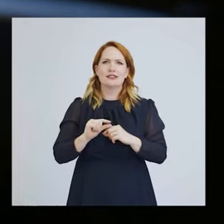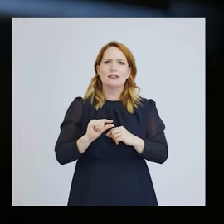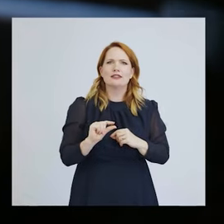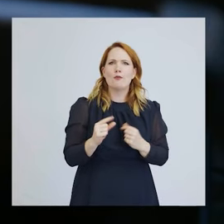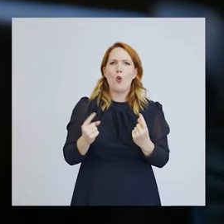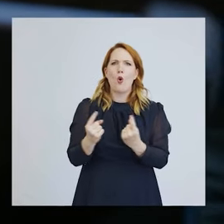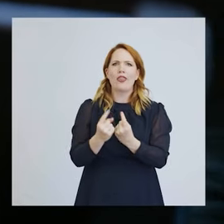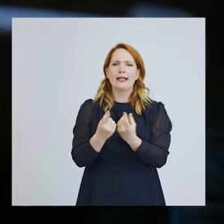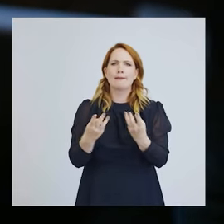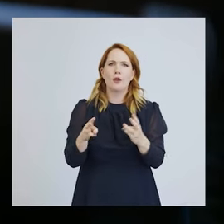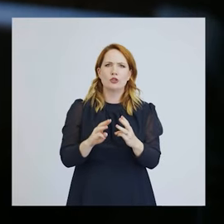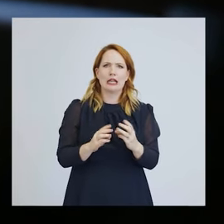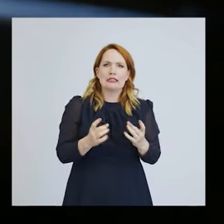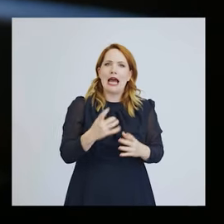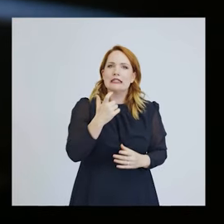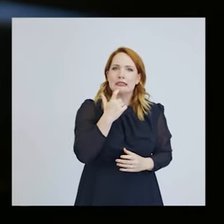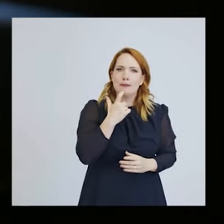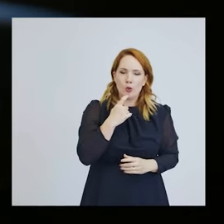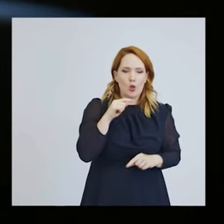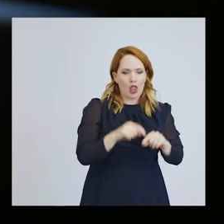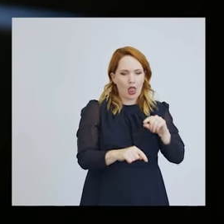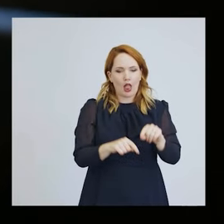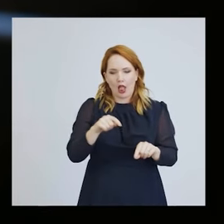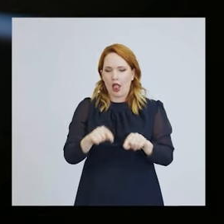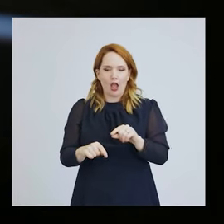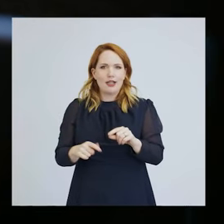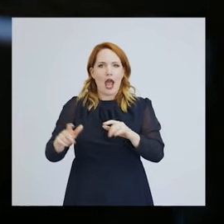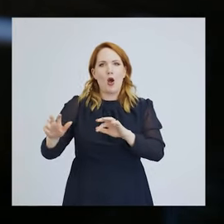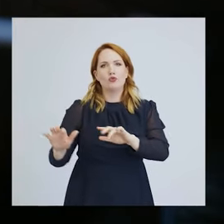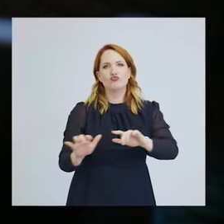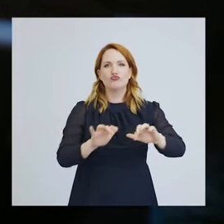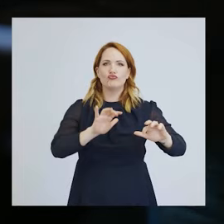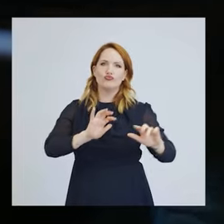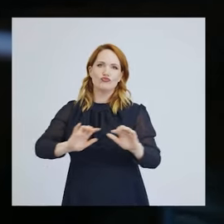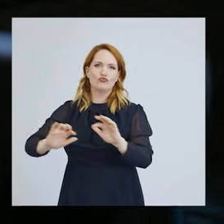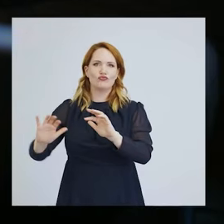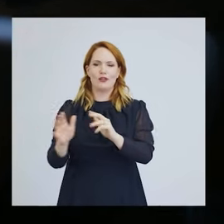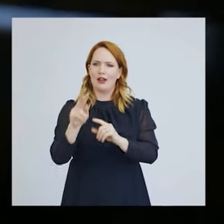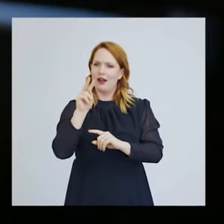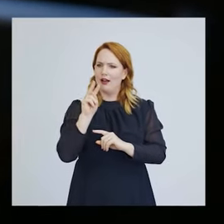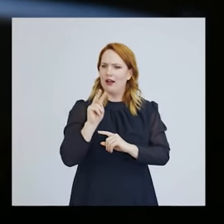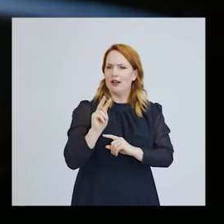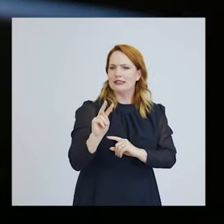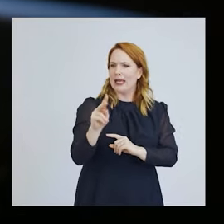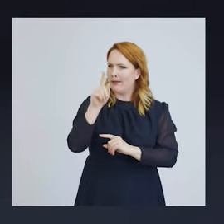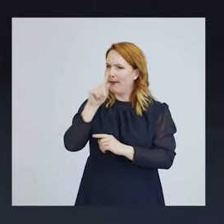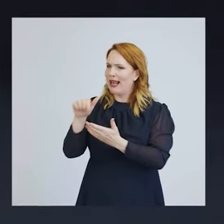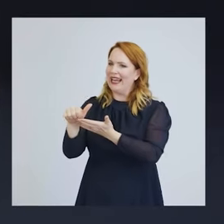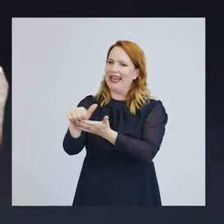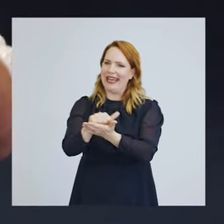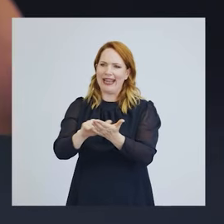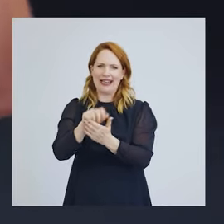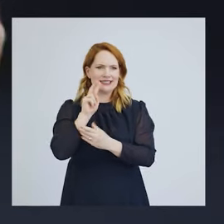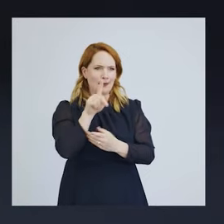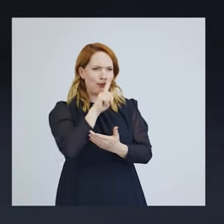And then I start realizing that even the most minor melodies turn into this beautiful song on my life. I start praying for